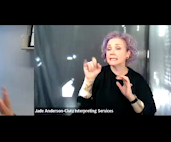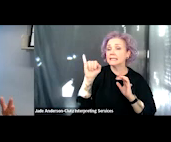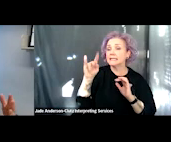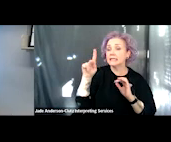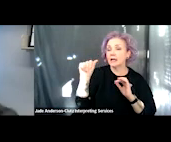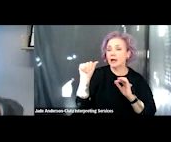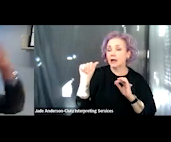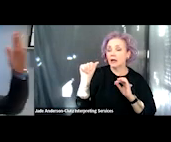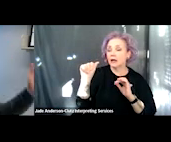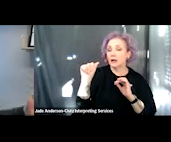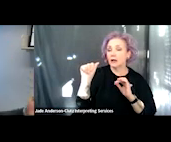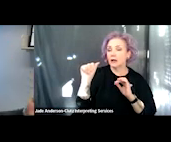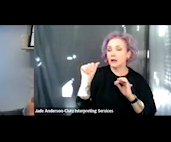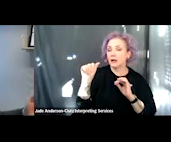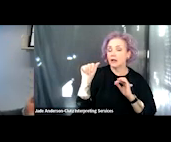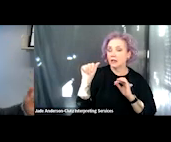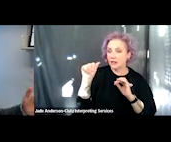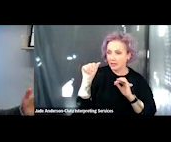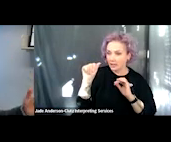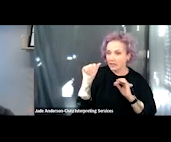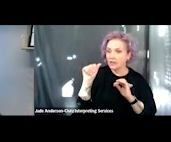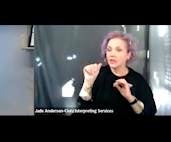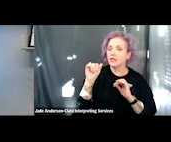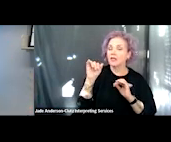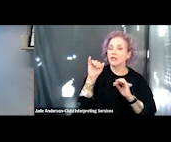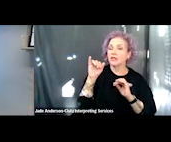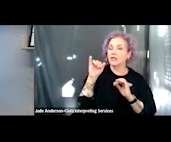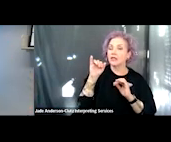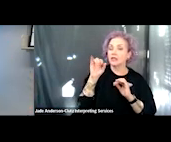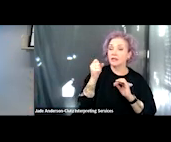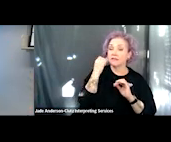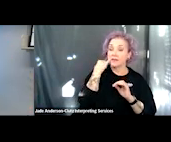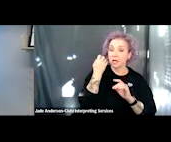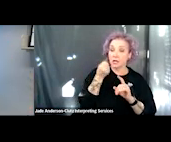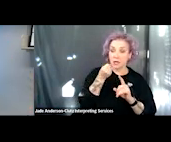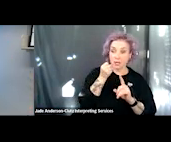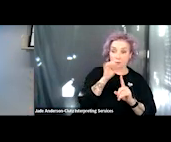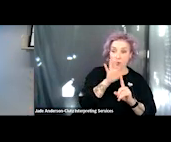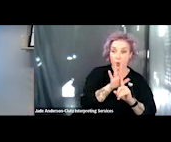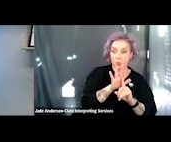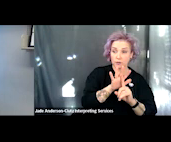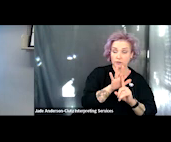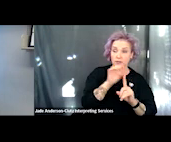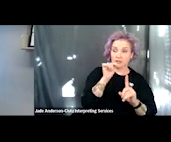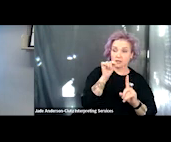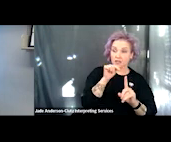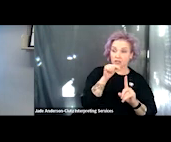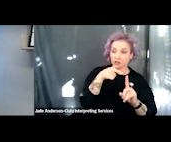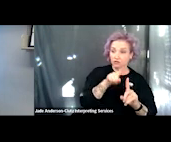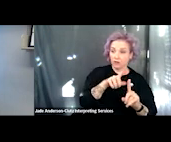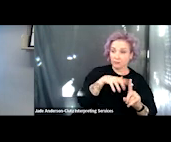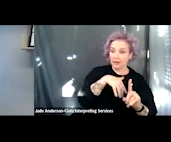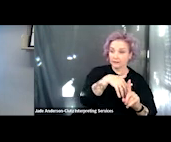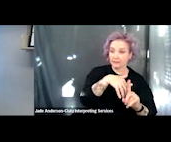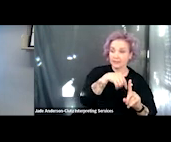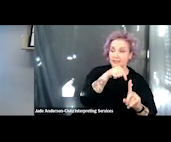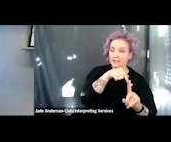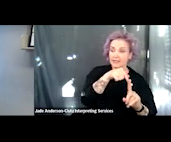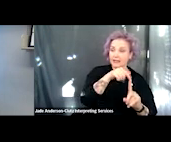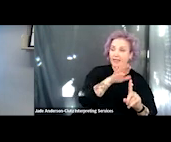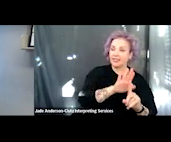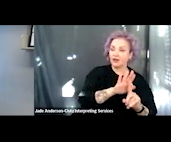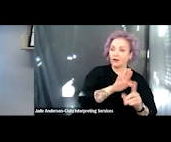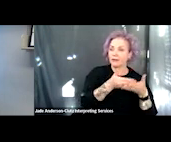that you see as an outcome to, across all the different infections. On the other hand, there are these pathogen